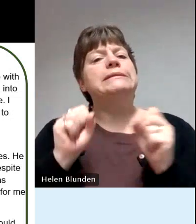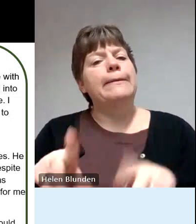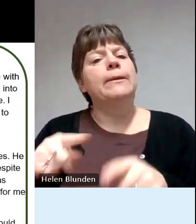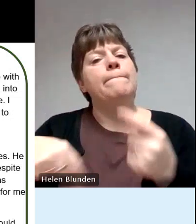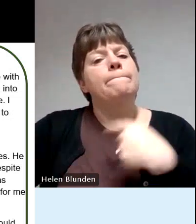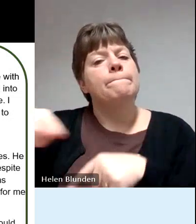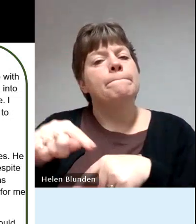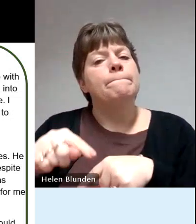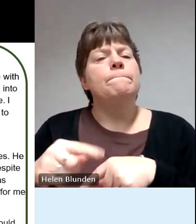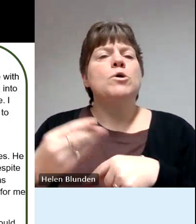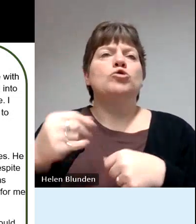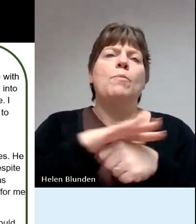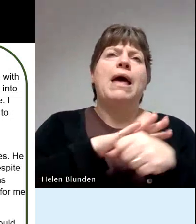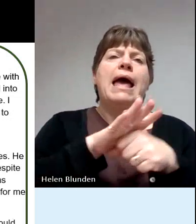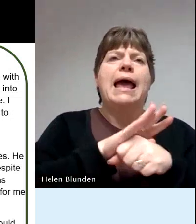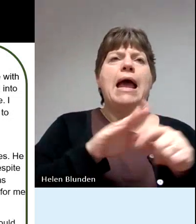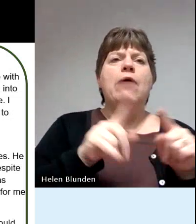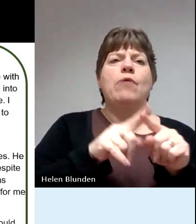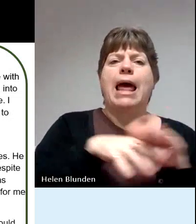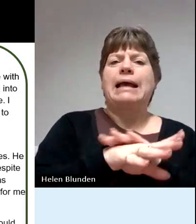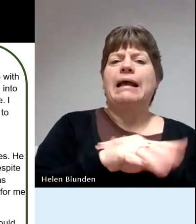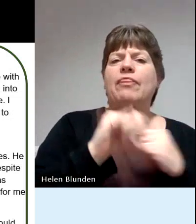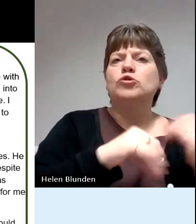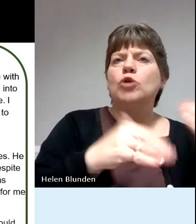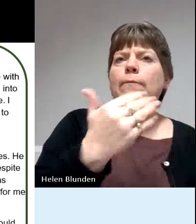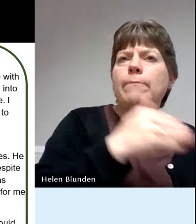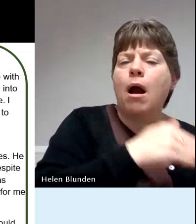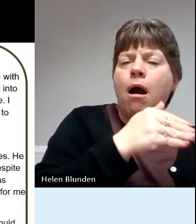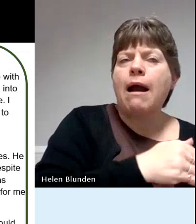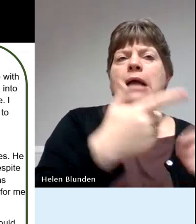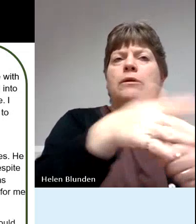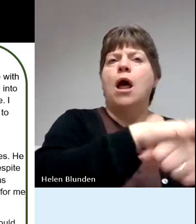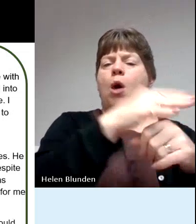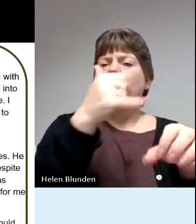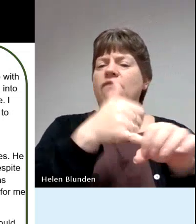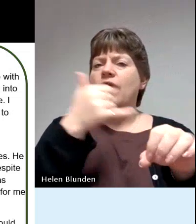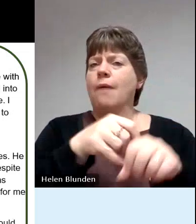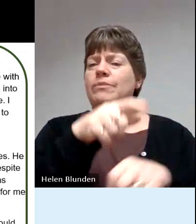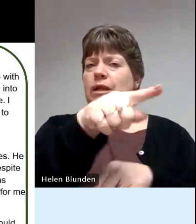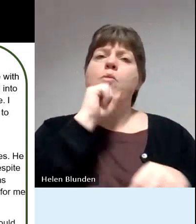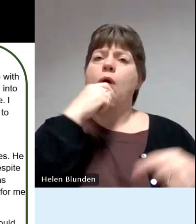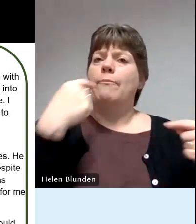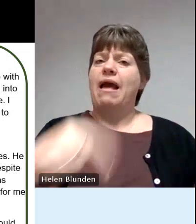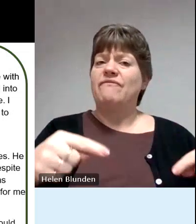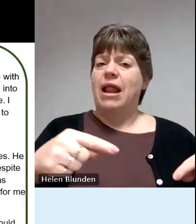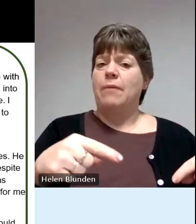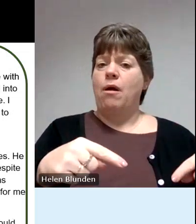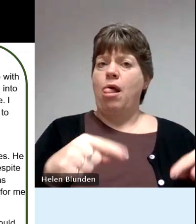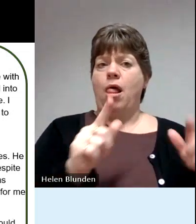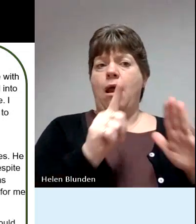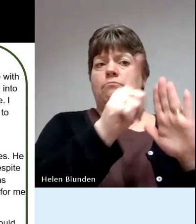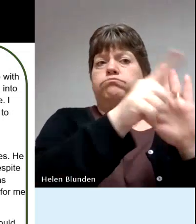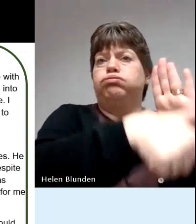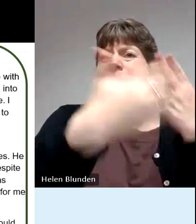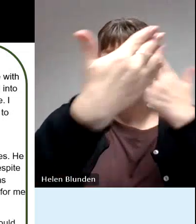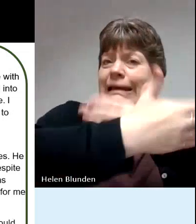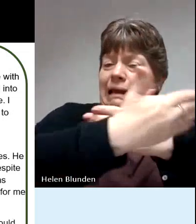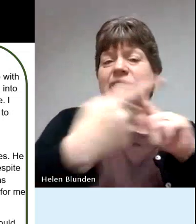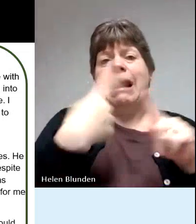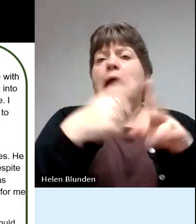in areas such as the supermarkets and other local pharmacies, they're available late into the evening and at